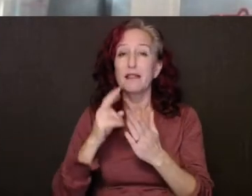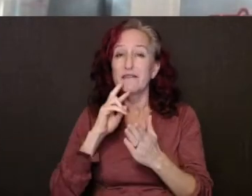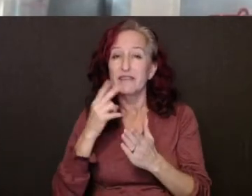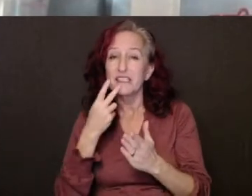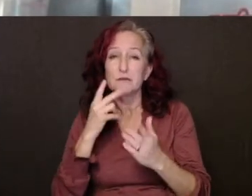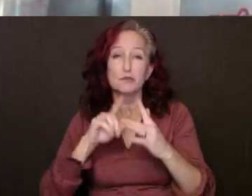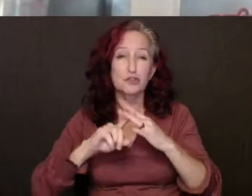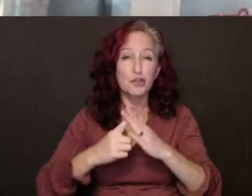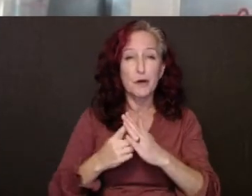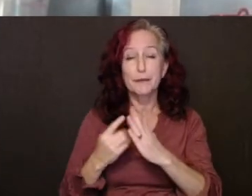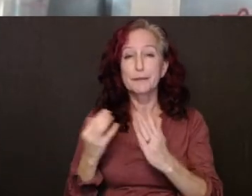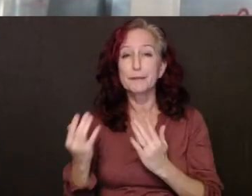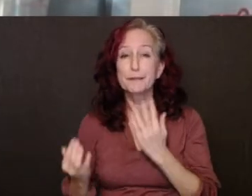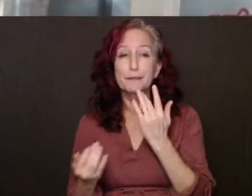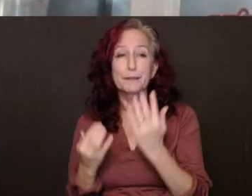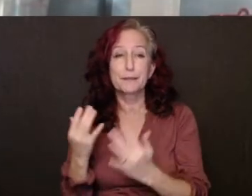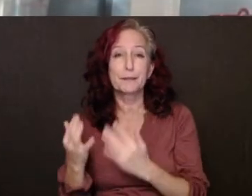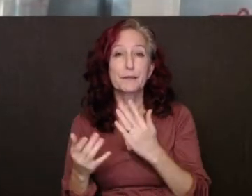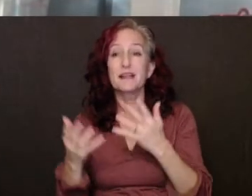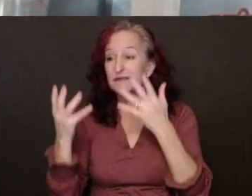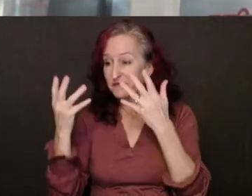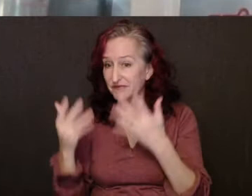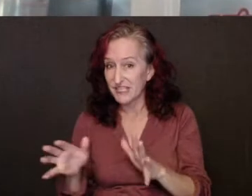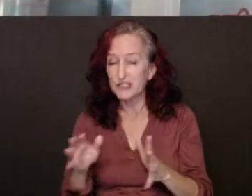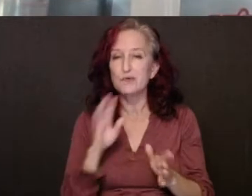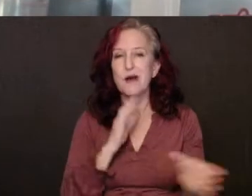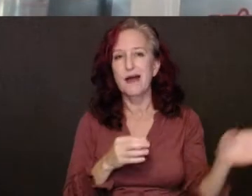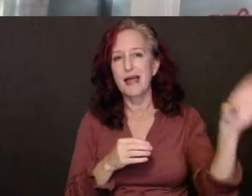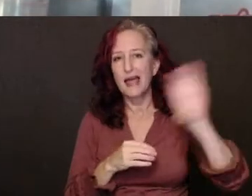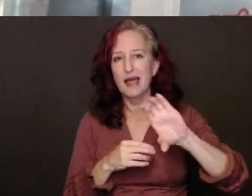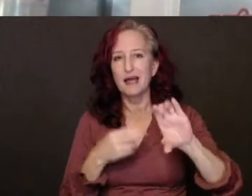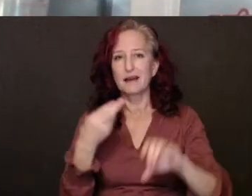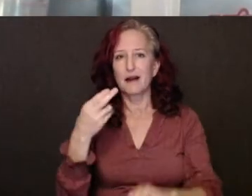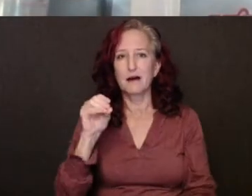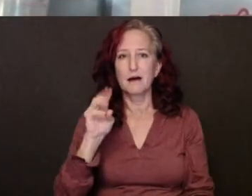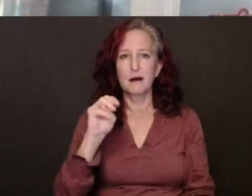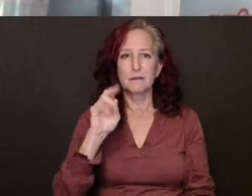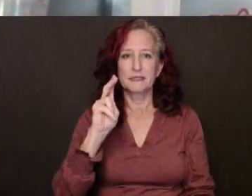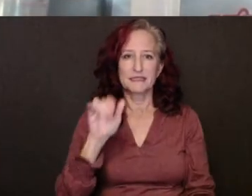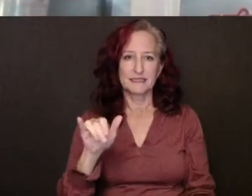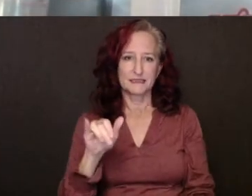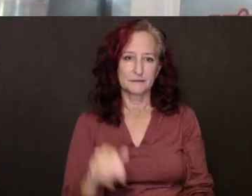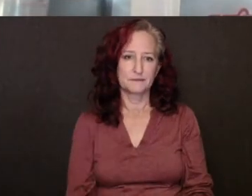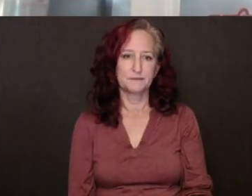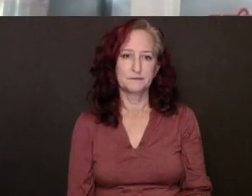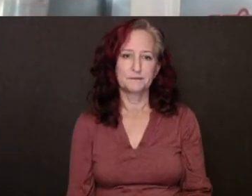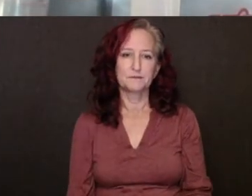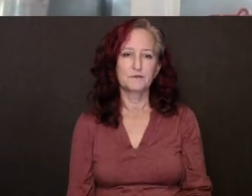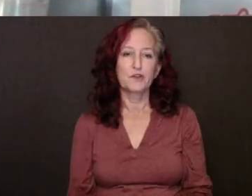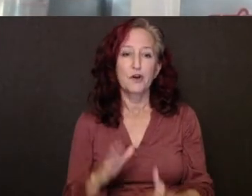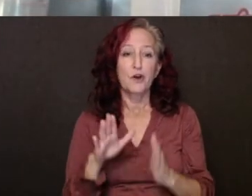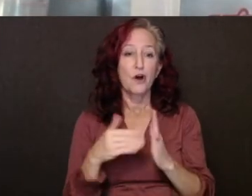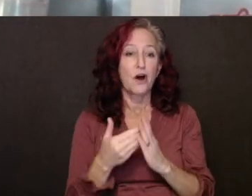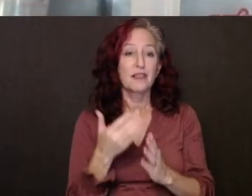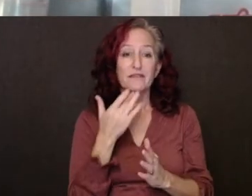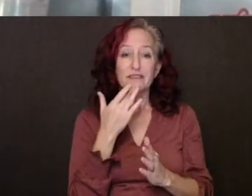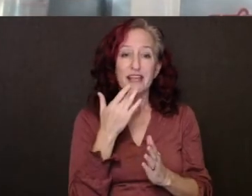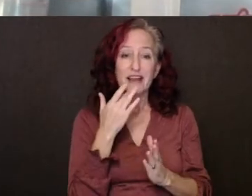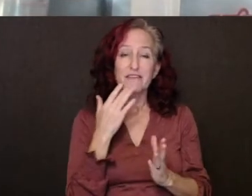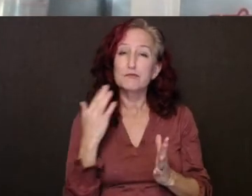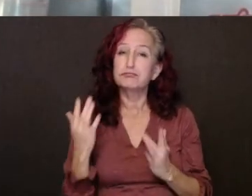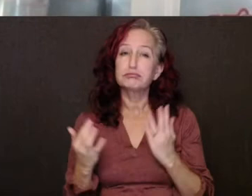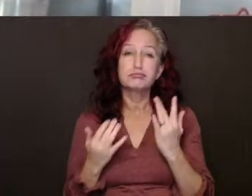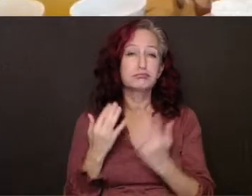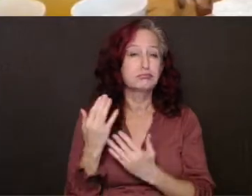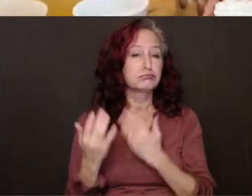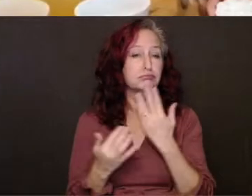remember I said to put it on low. And then as we're building all this flavor up from all these vegetables, and then we're going to go